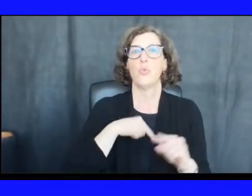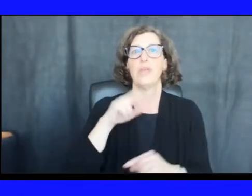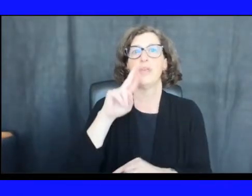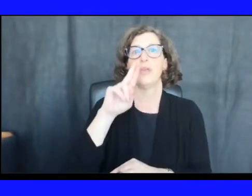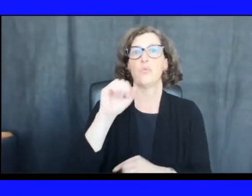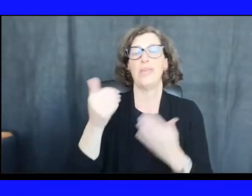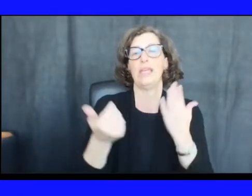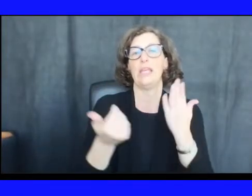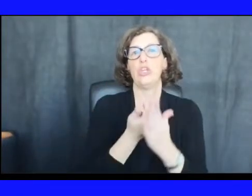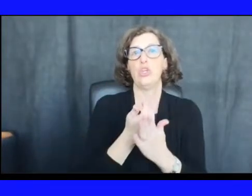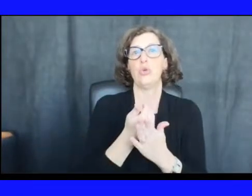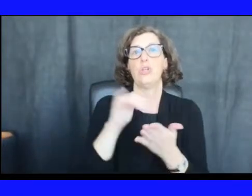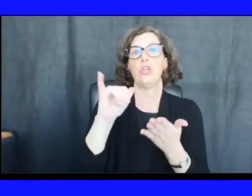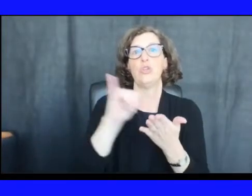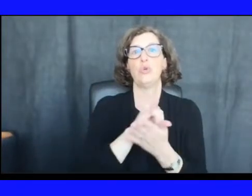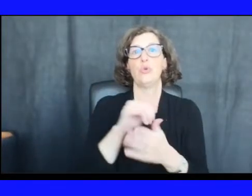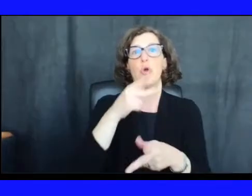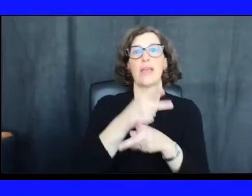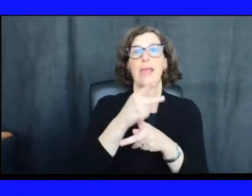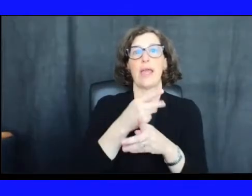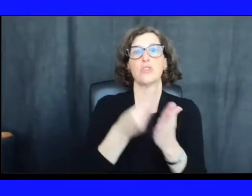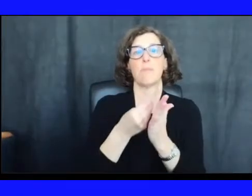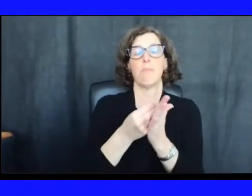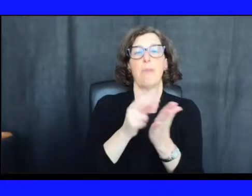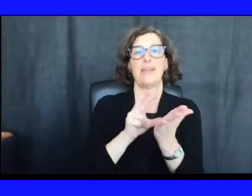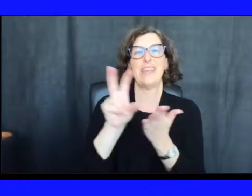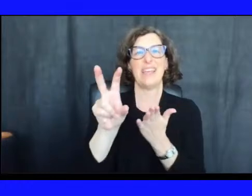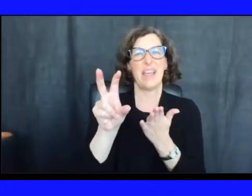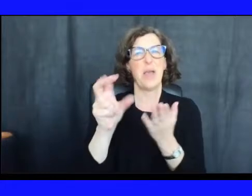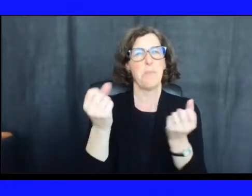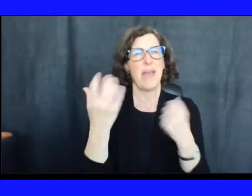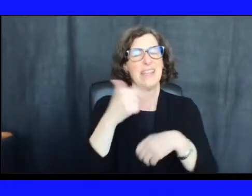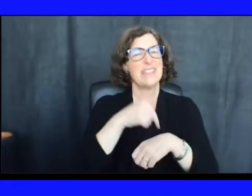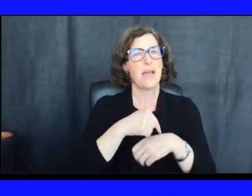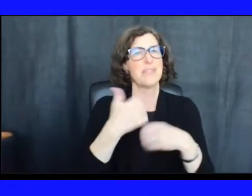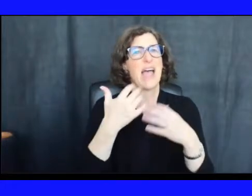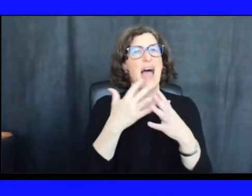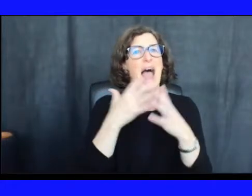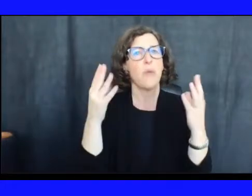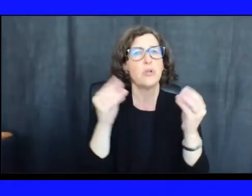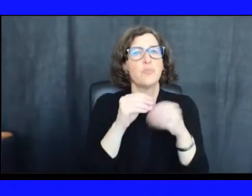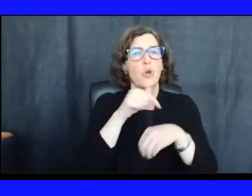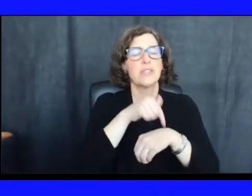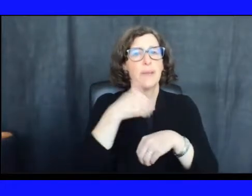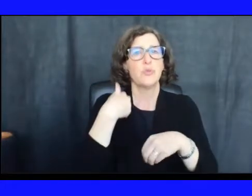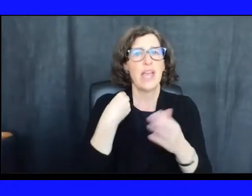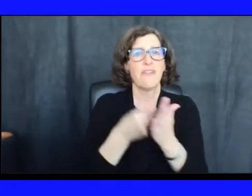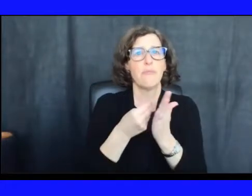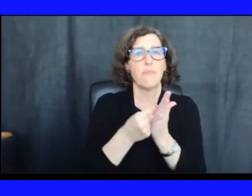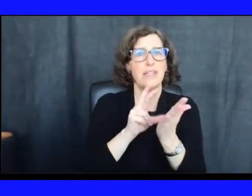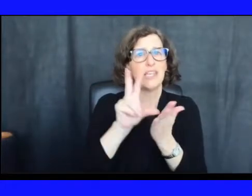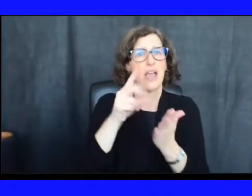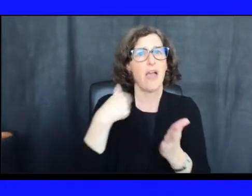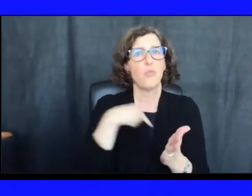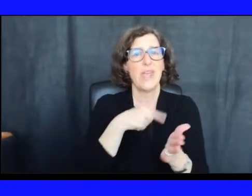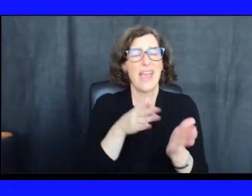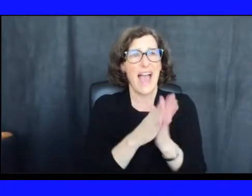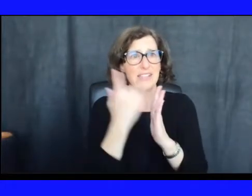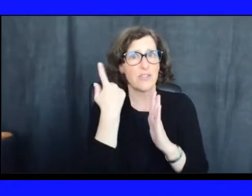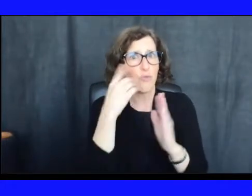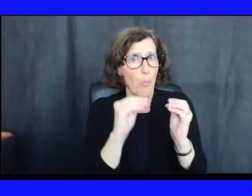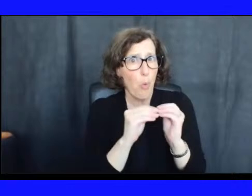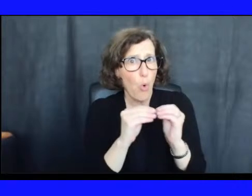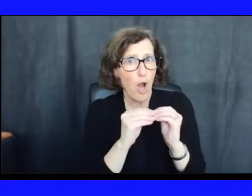been a guarantee from OMB for the past several years, and Right. I think we have ongoing discussions with them